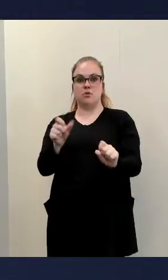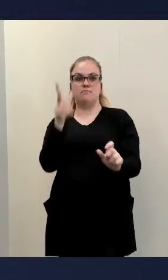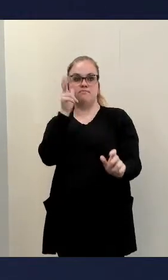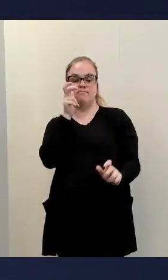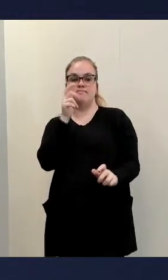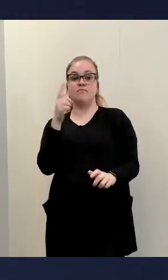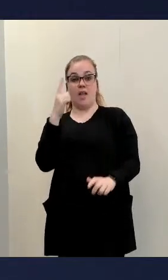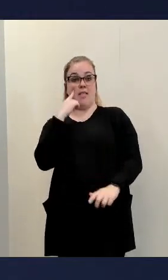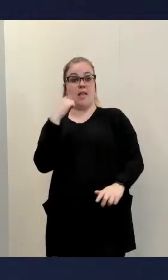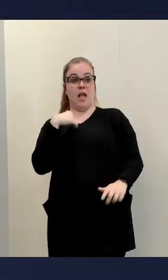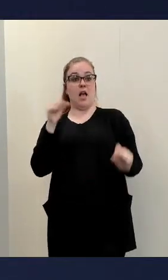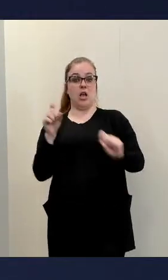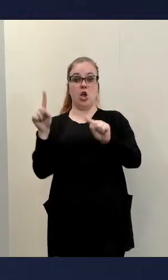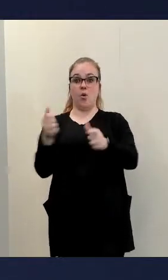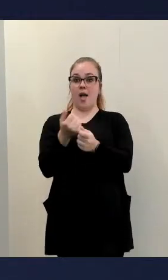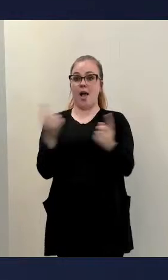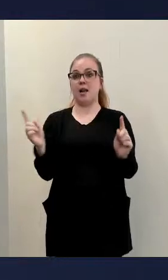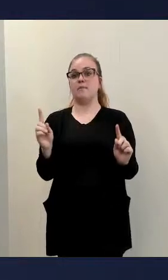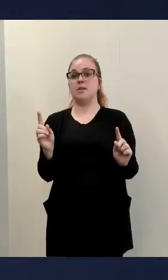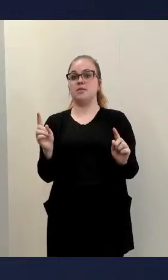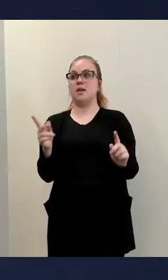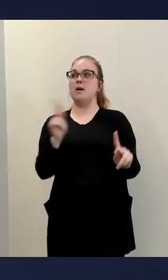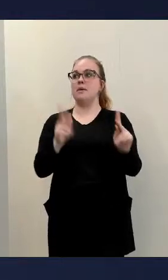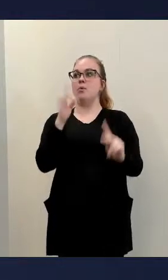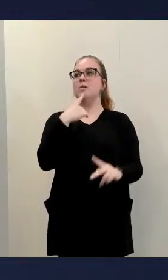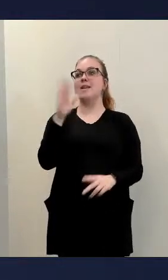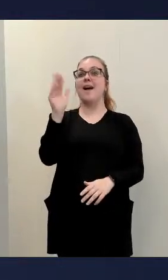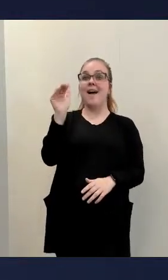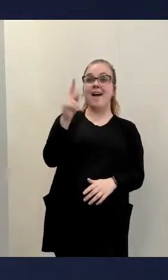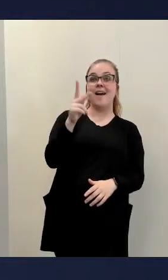can go anywhere, anytime, and people will say hi to Kelly.